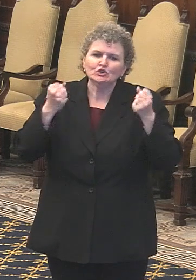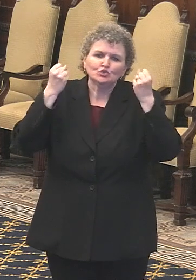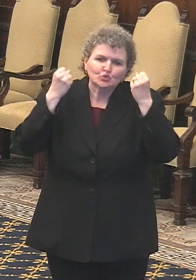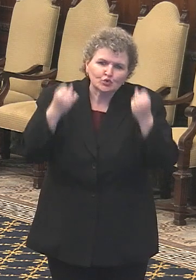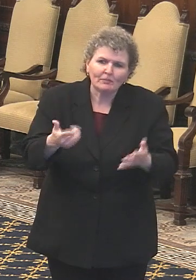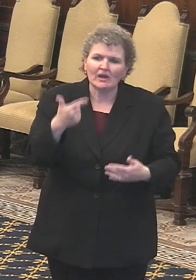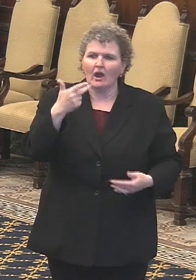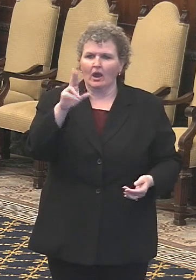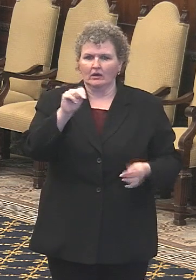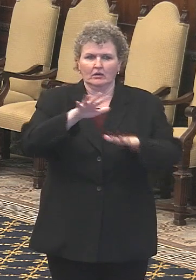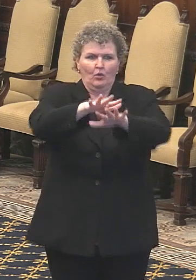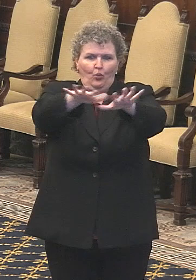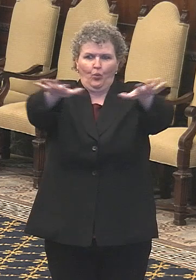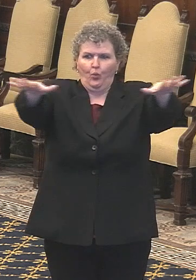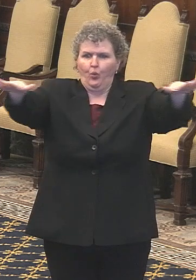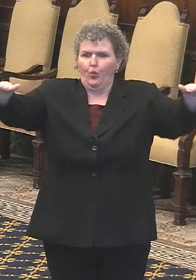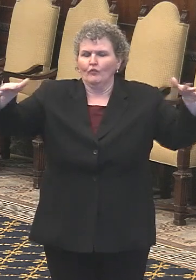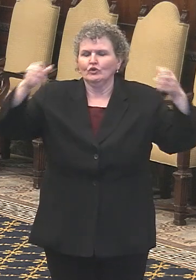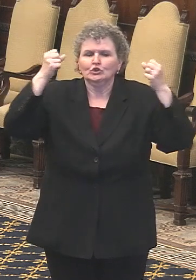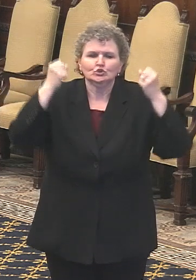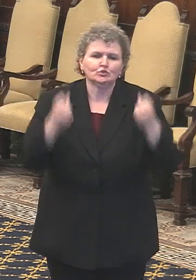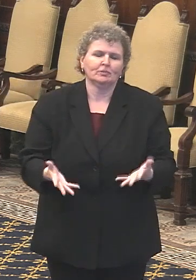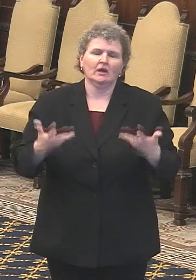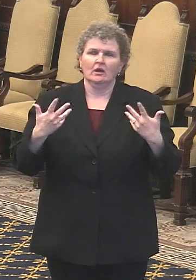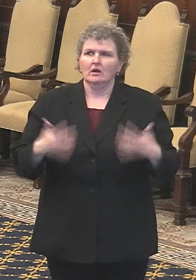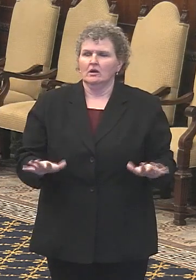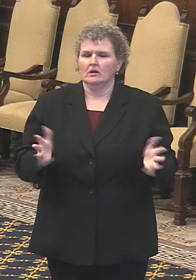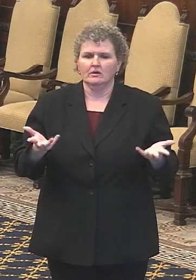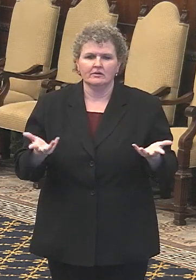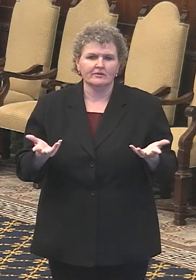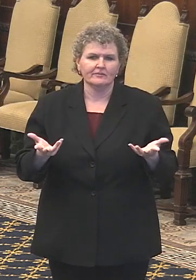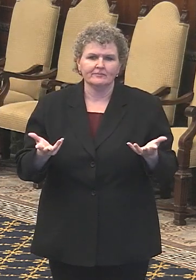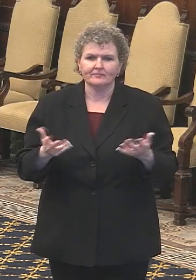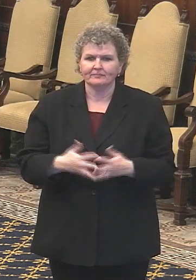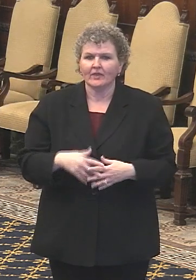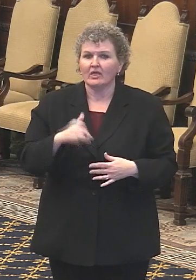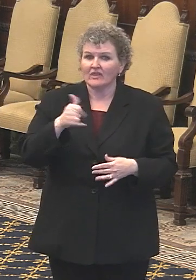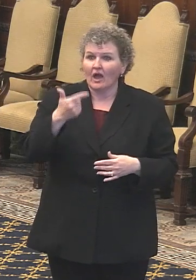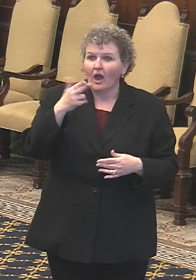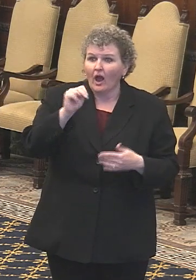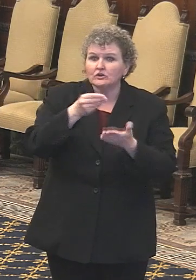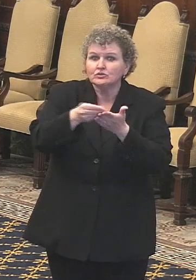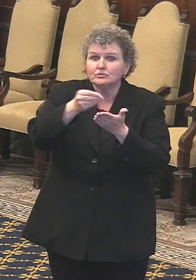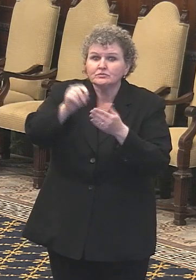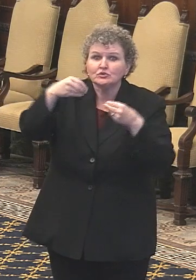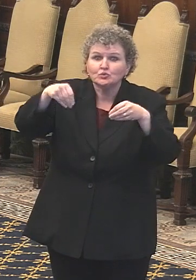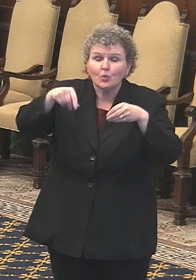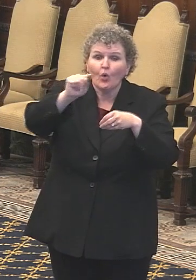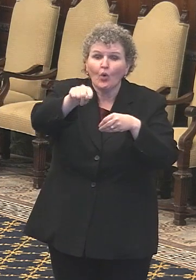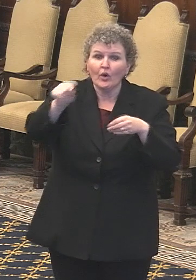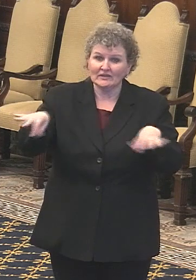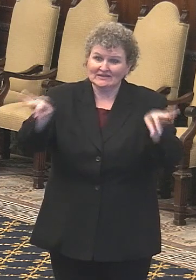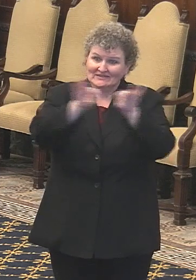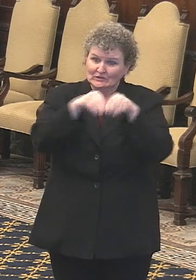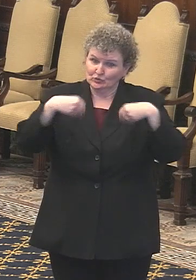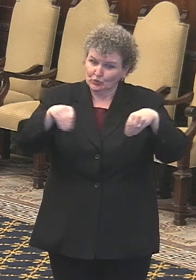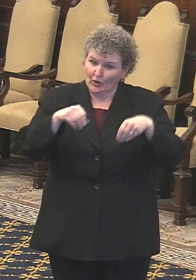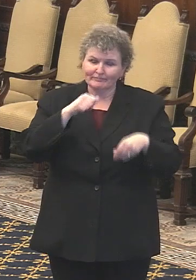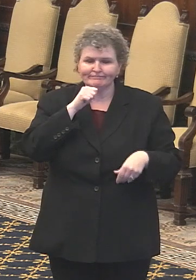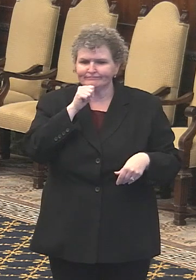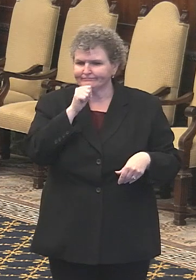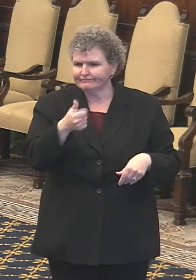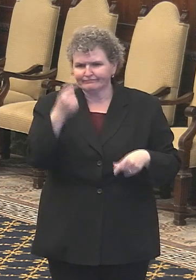essential business, and I think that it's the way this country is. And I don't know if I'm going to be able to